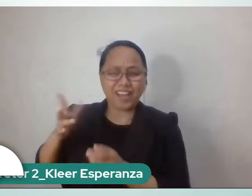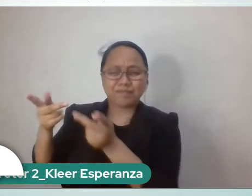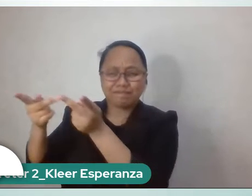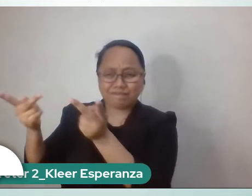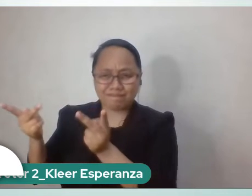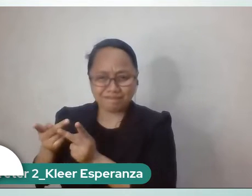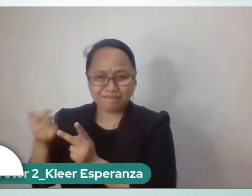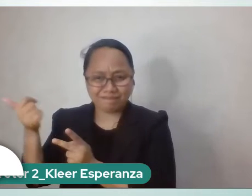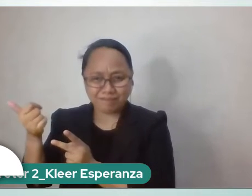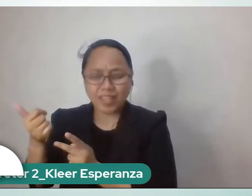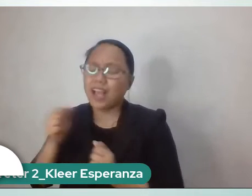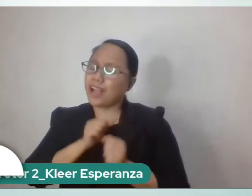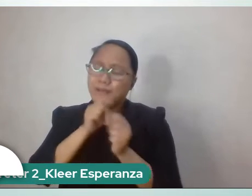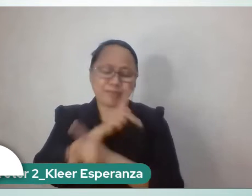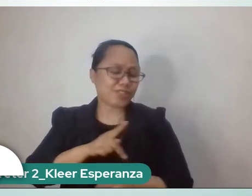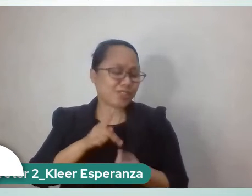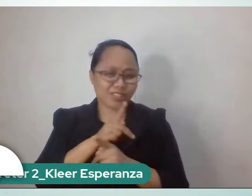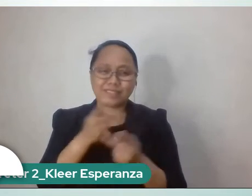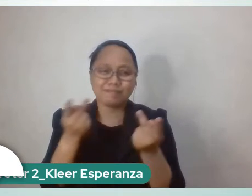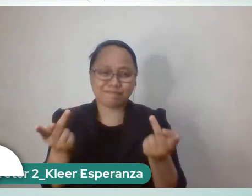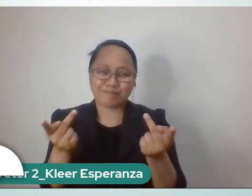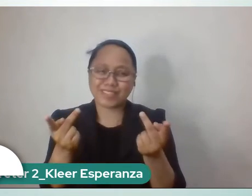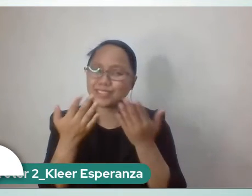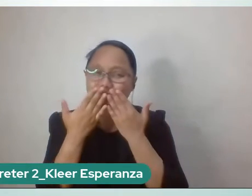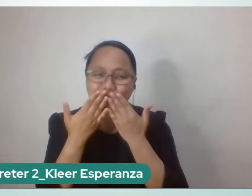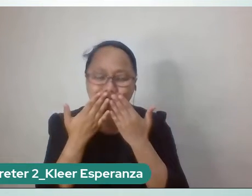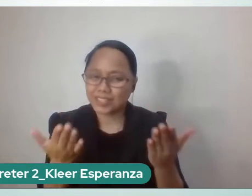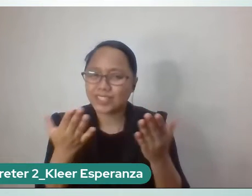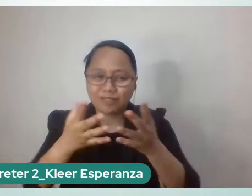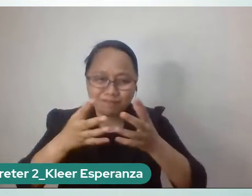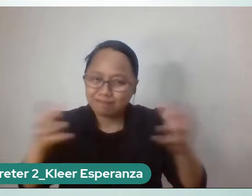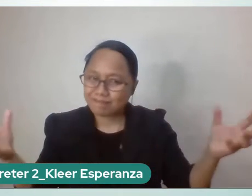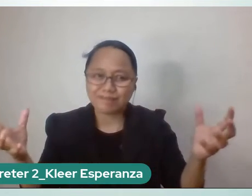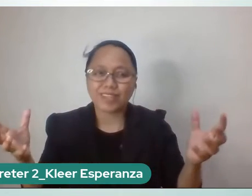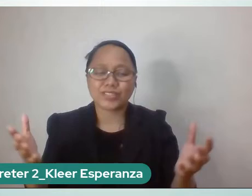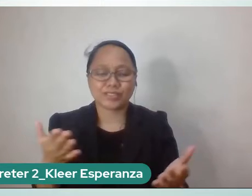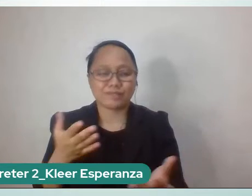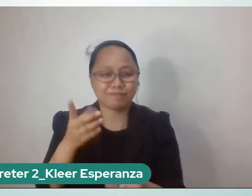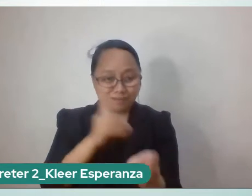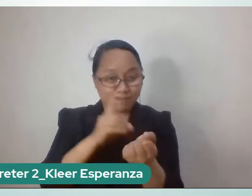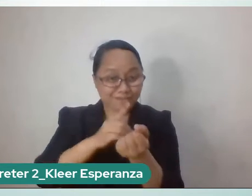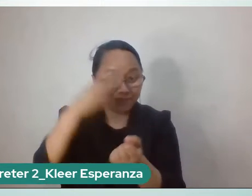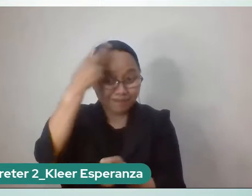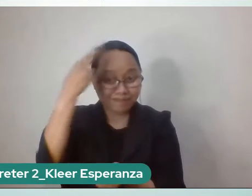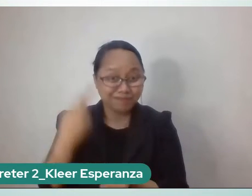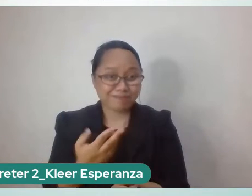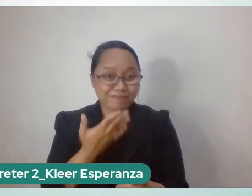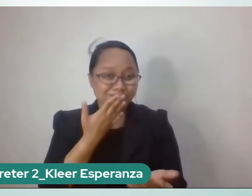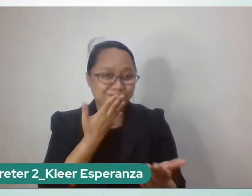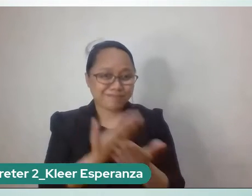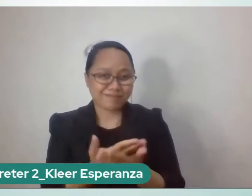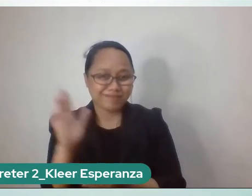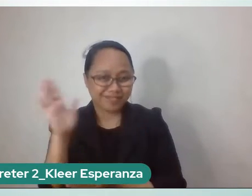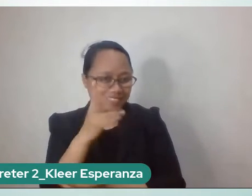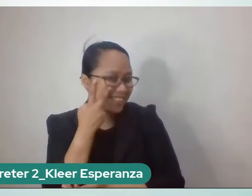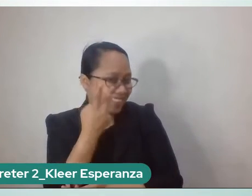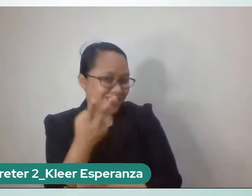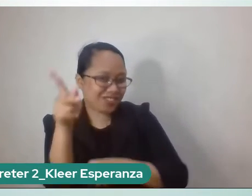your presence so much. So thank you once again, Dr. Rice. We hope to see you in the